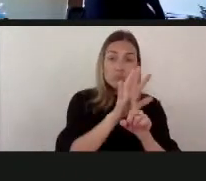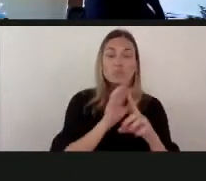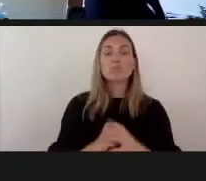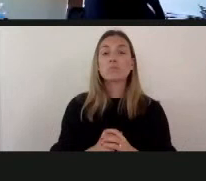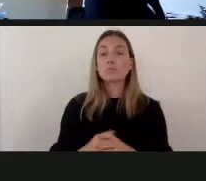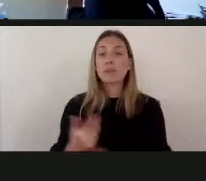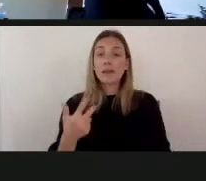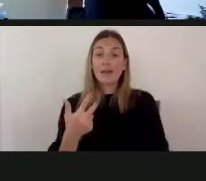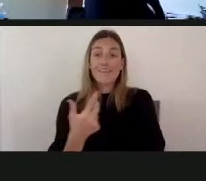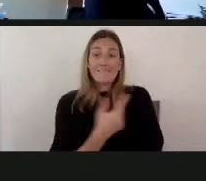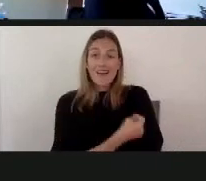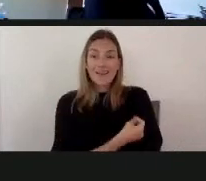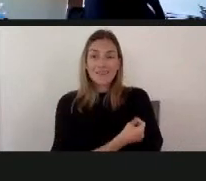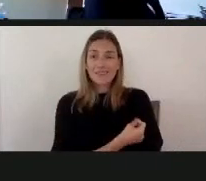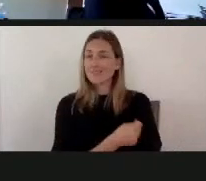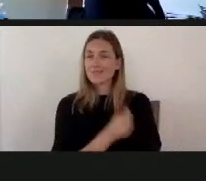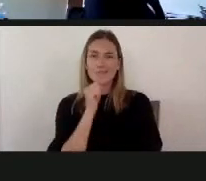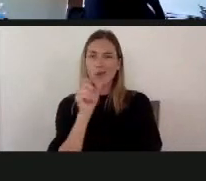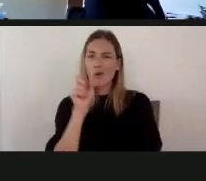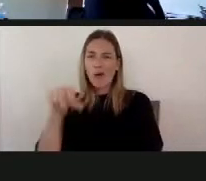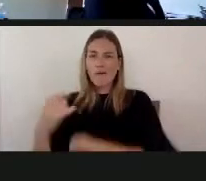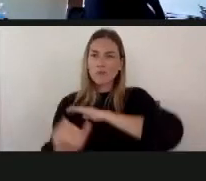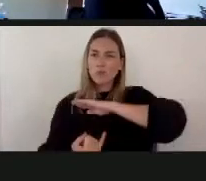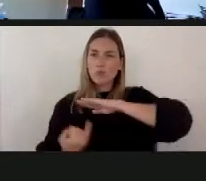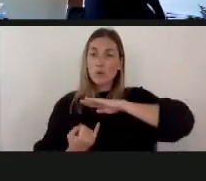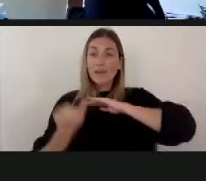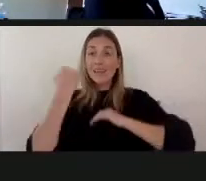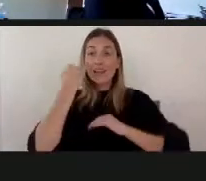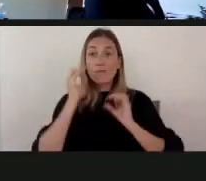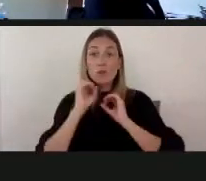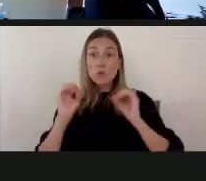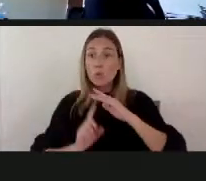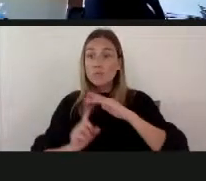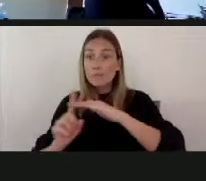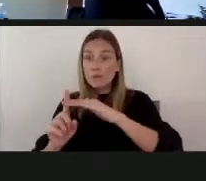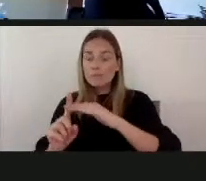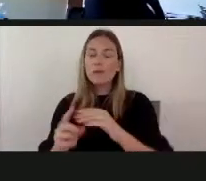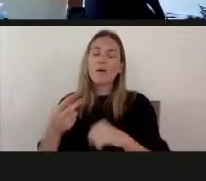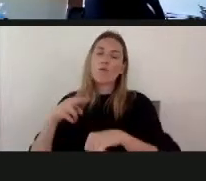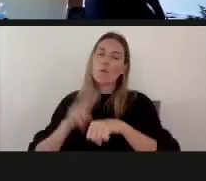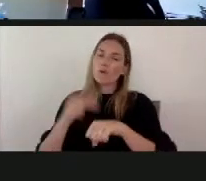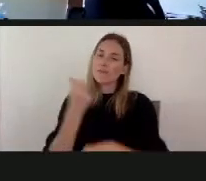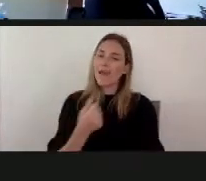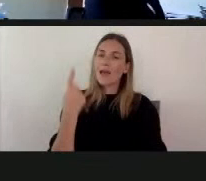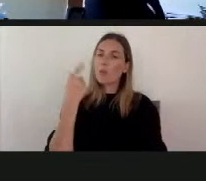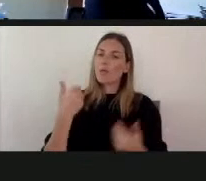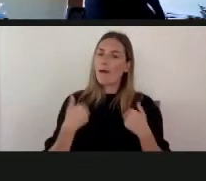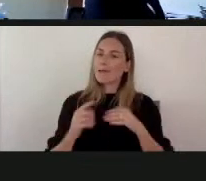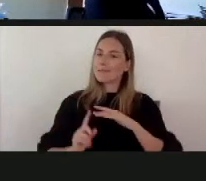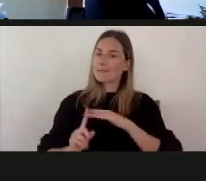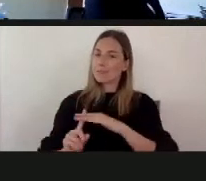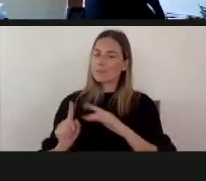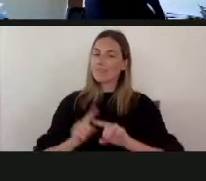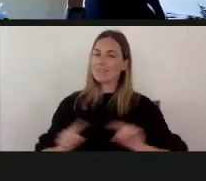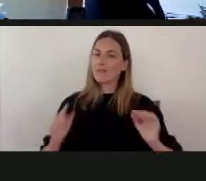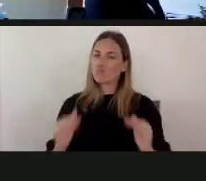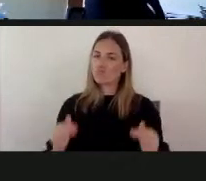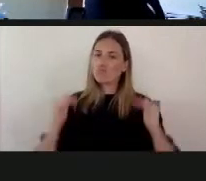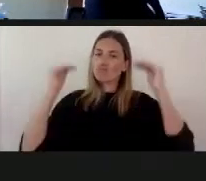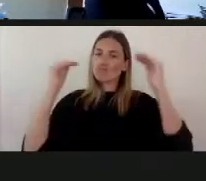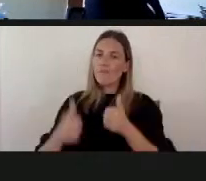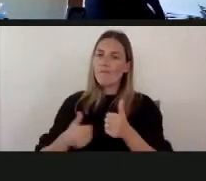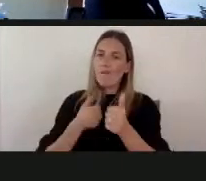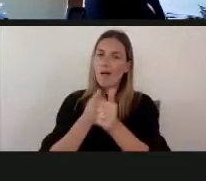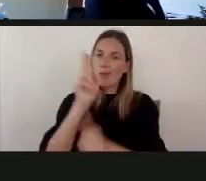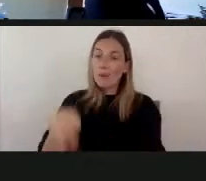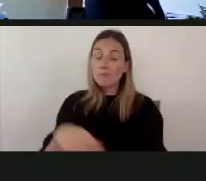generally don't have to quarantine if they don't have symptoms. Of course, anyone that has symptoms, there is a different level of follow-up. The one